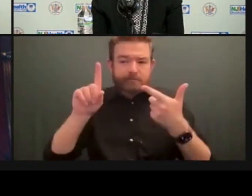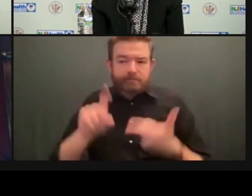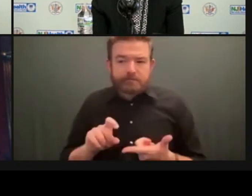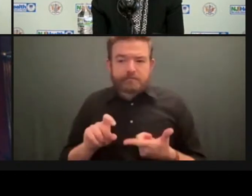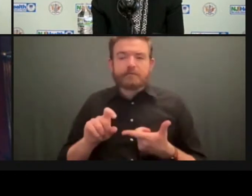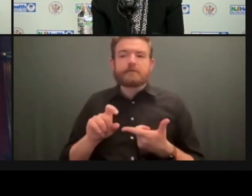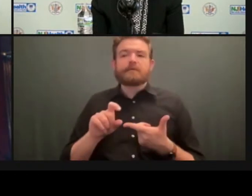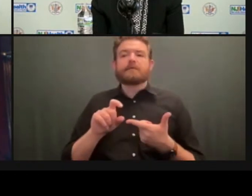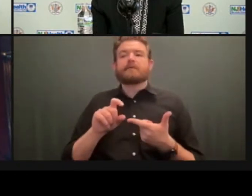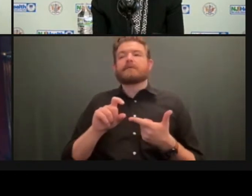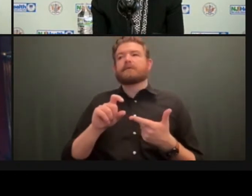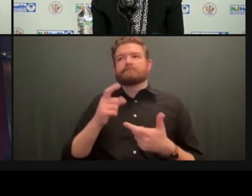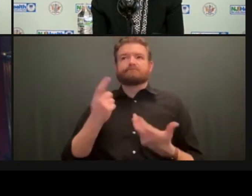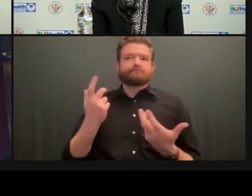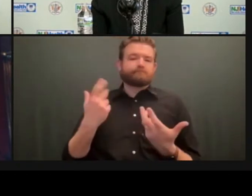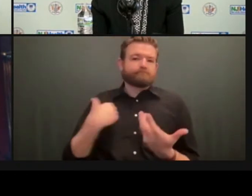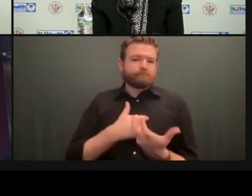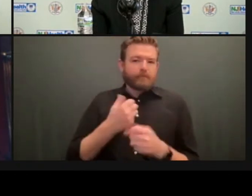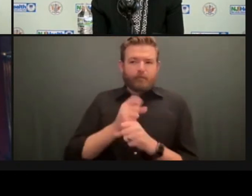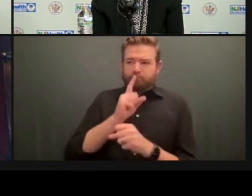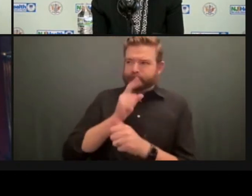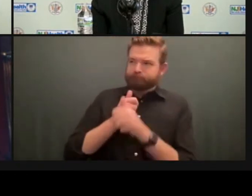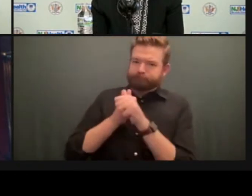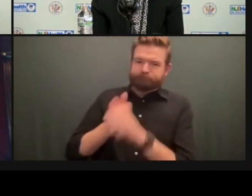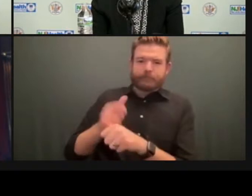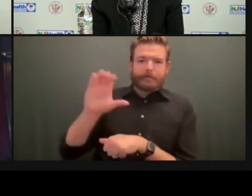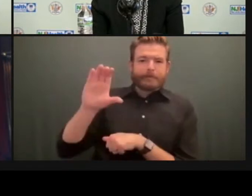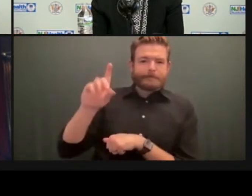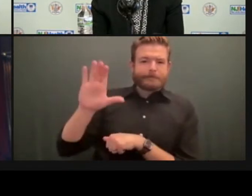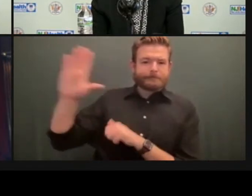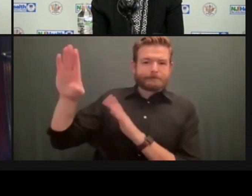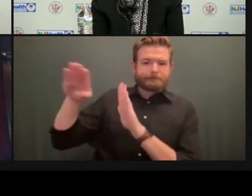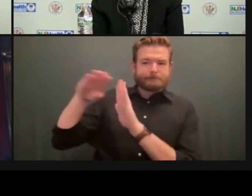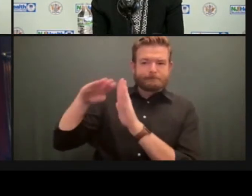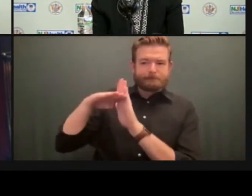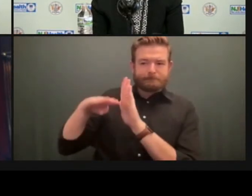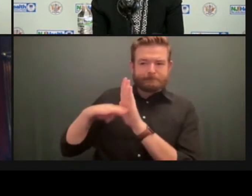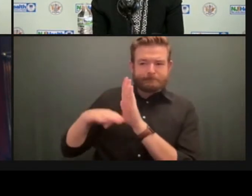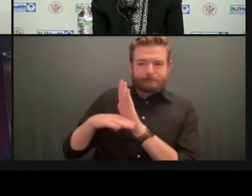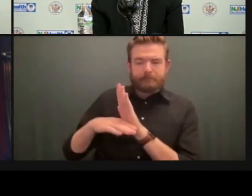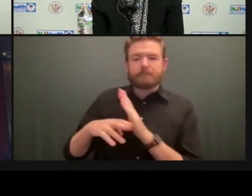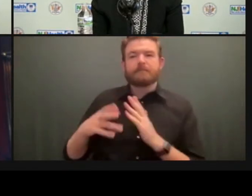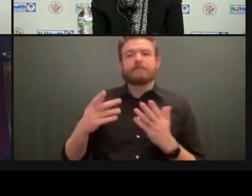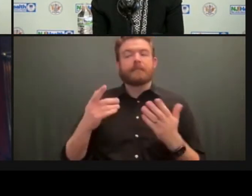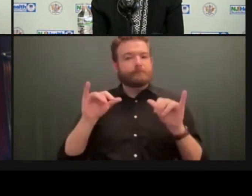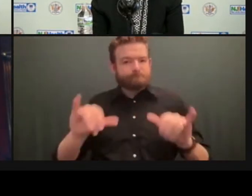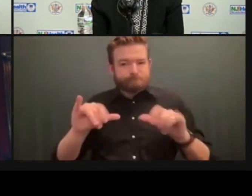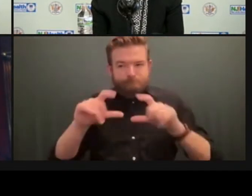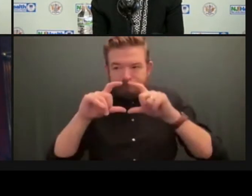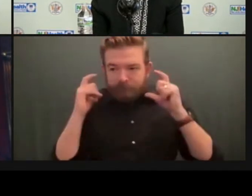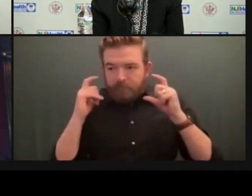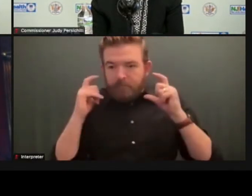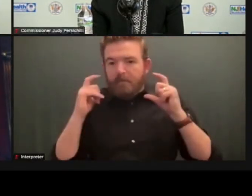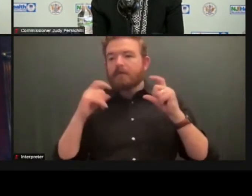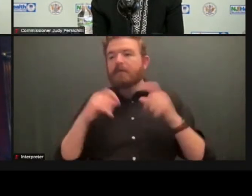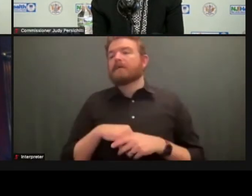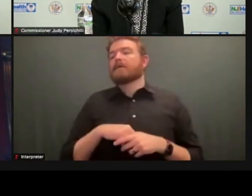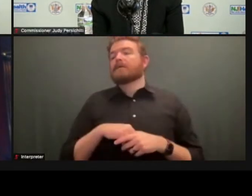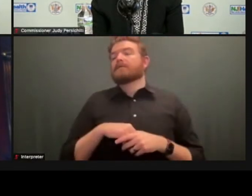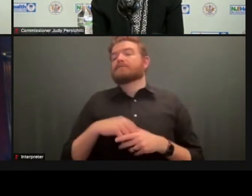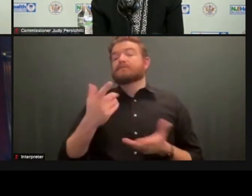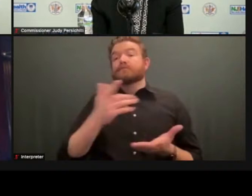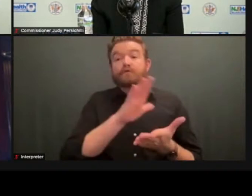CDC guidance, particularly as it relates to masking in vulnerable settings, including our schools and child care